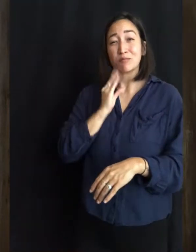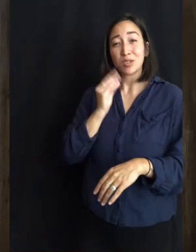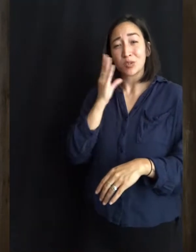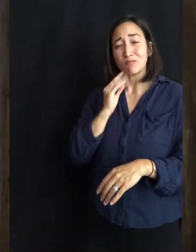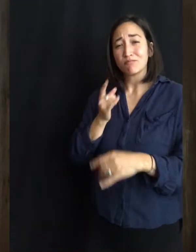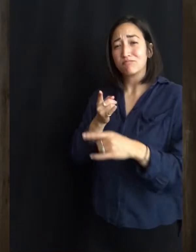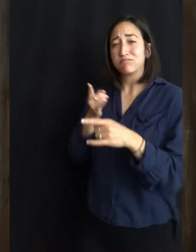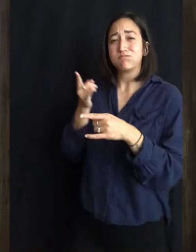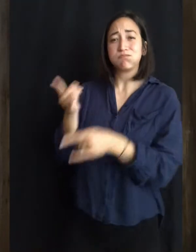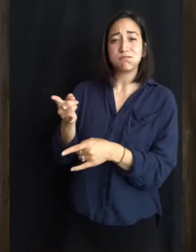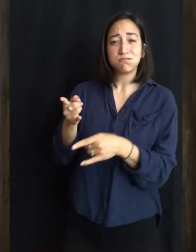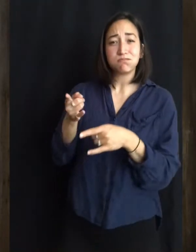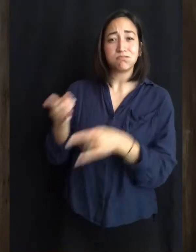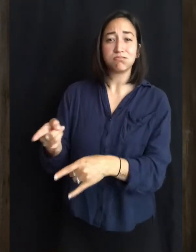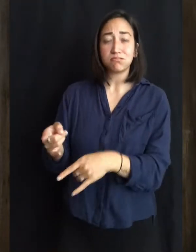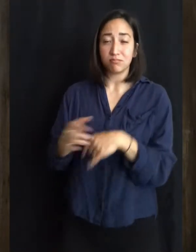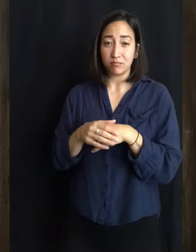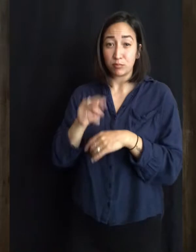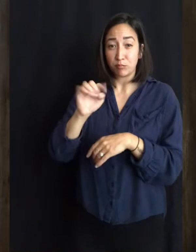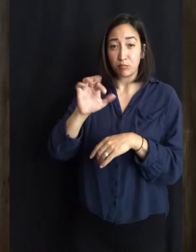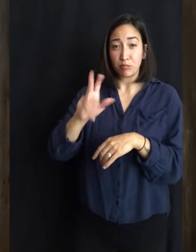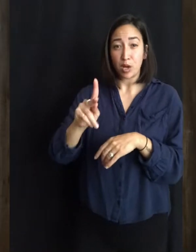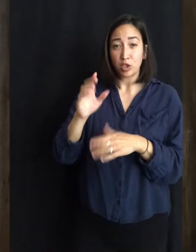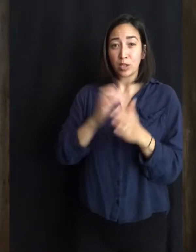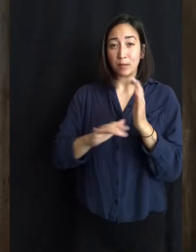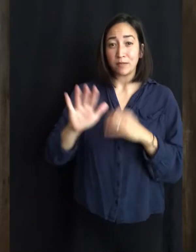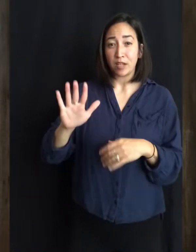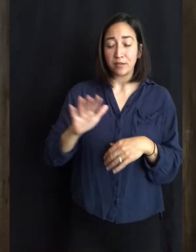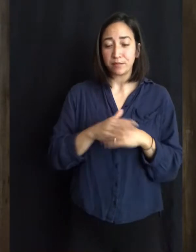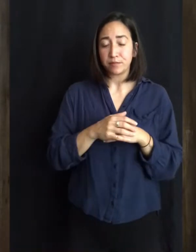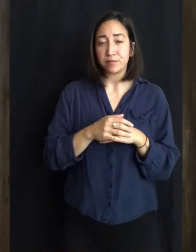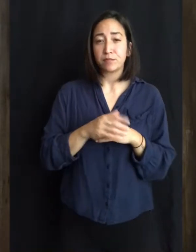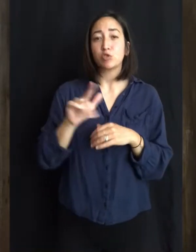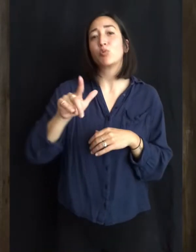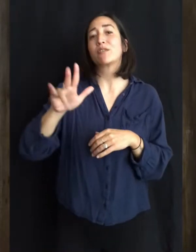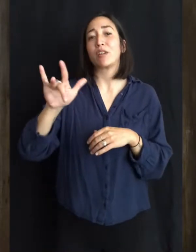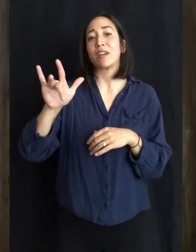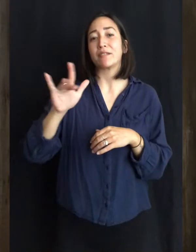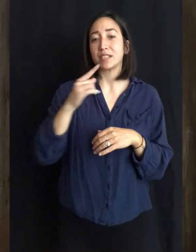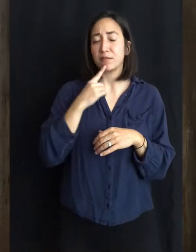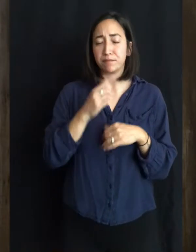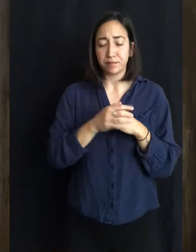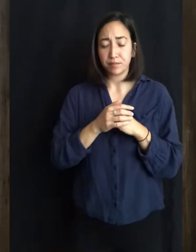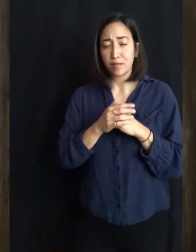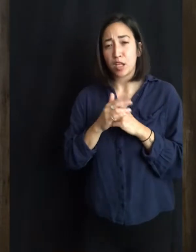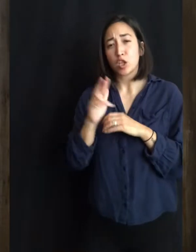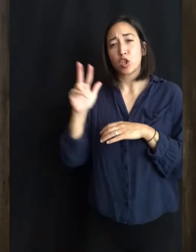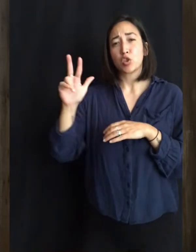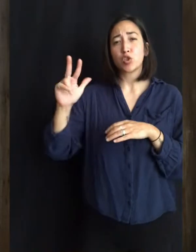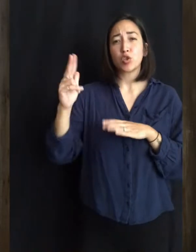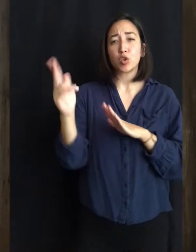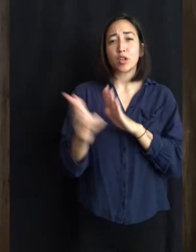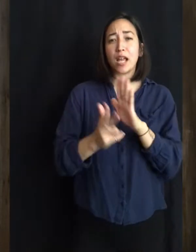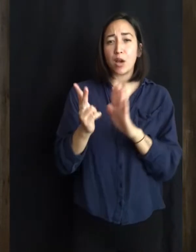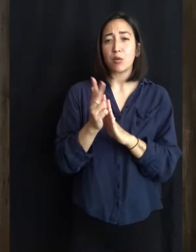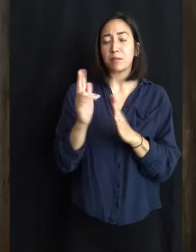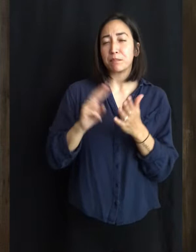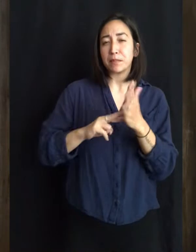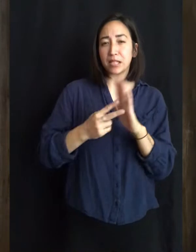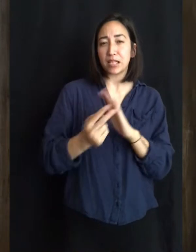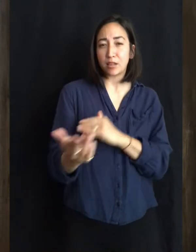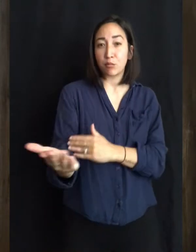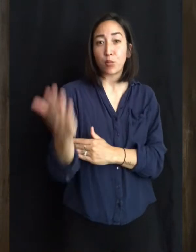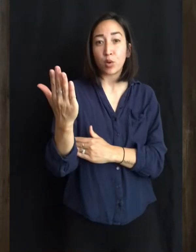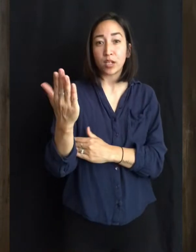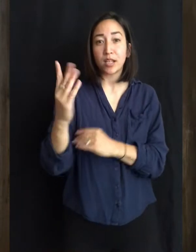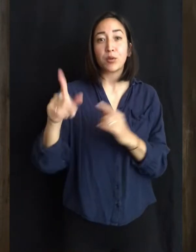Mark chapter 15, verse 25. And it was the third hour, which is sometime in the morning, when